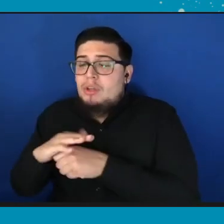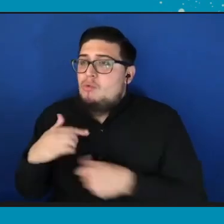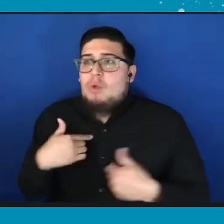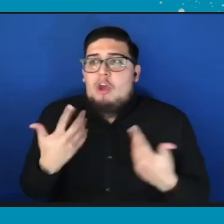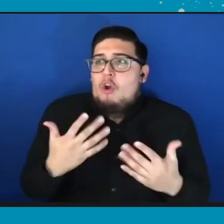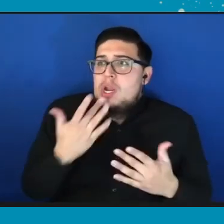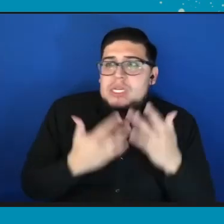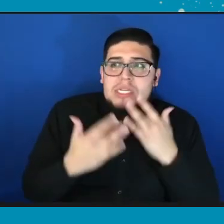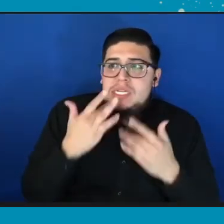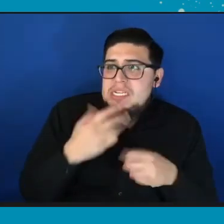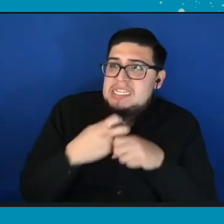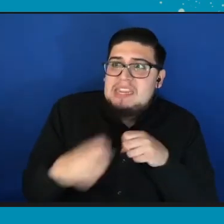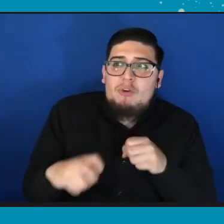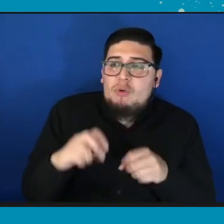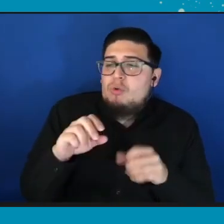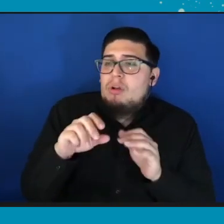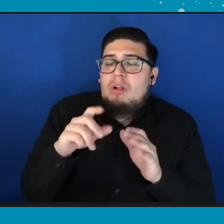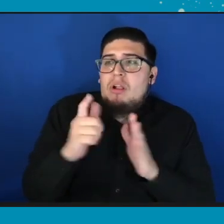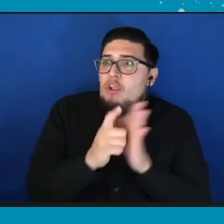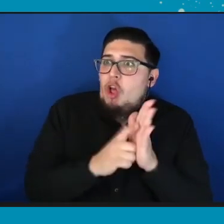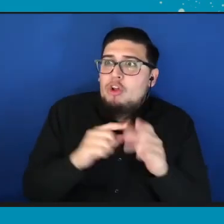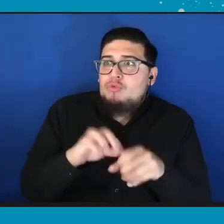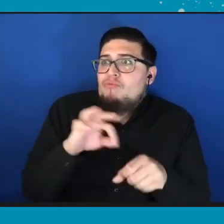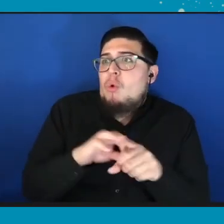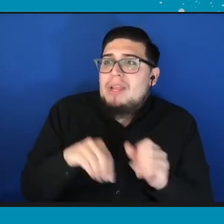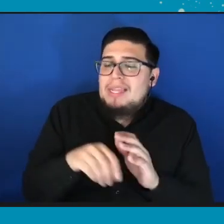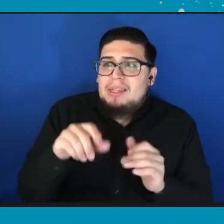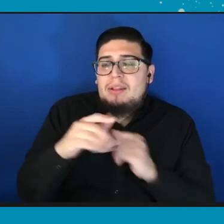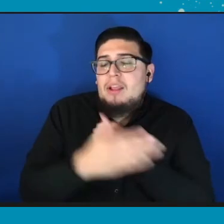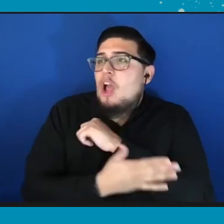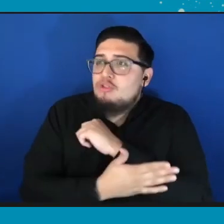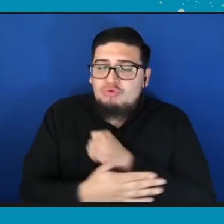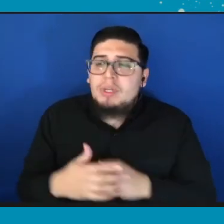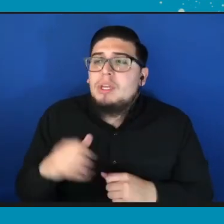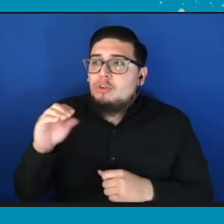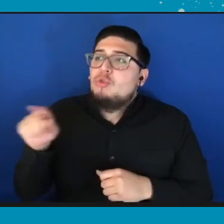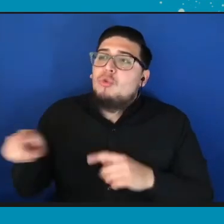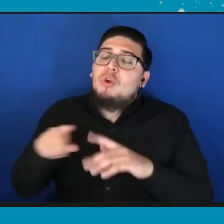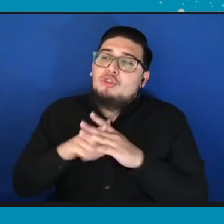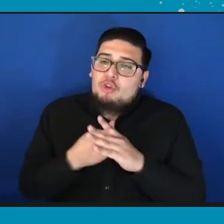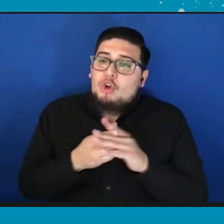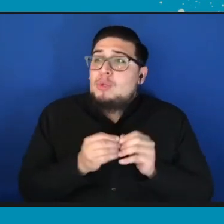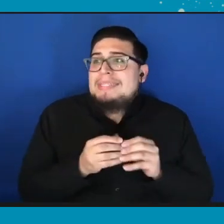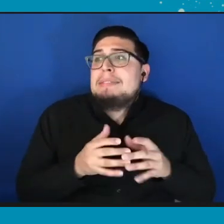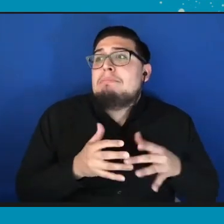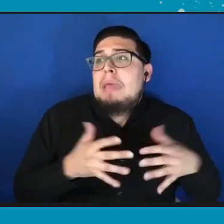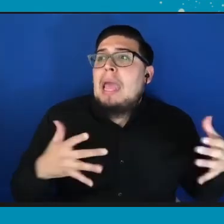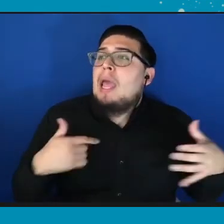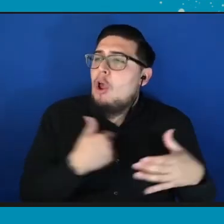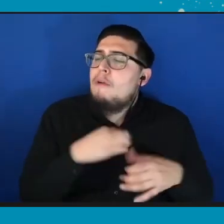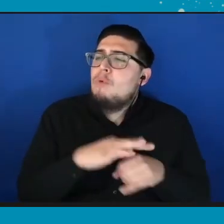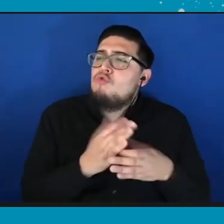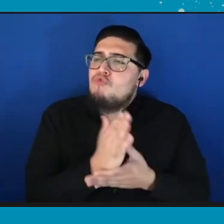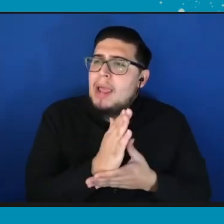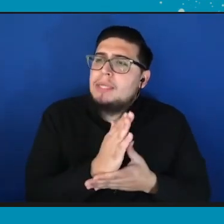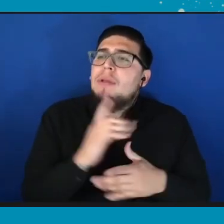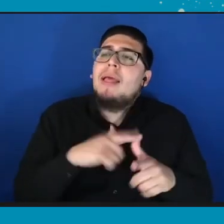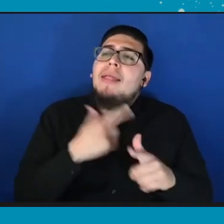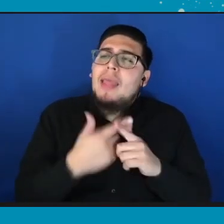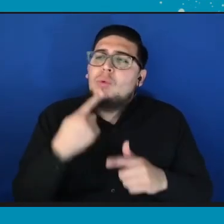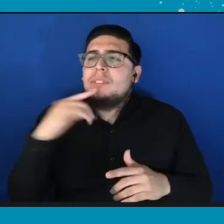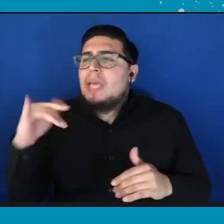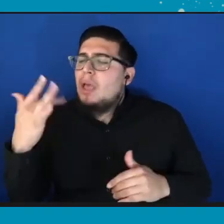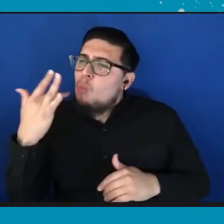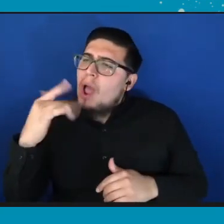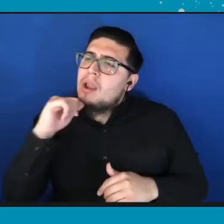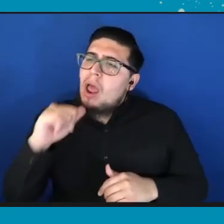to vote in the country. And we can go on the offensive and start to expand the voting rights and say that why can't states like Texas and Mississippi and Georgia